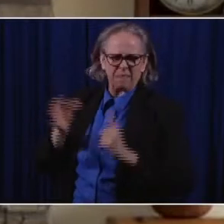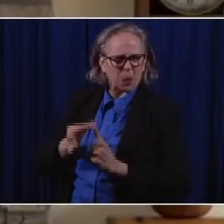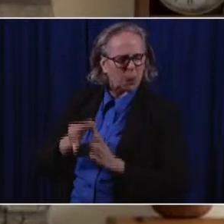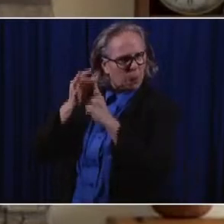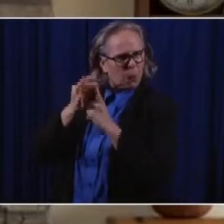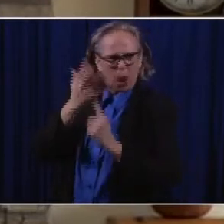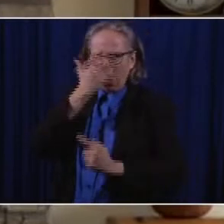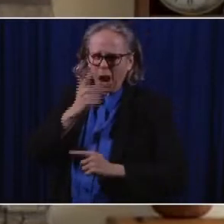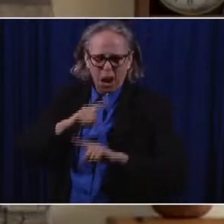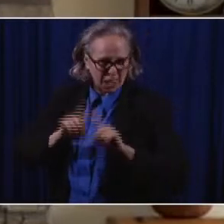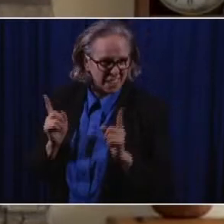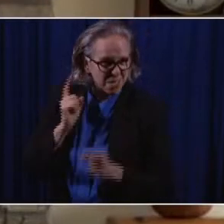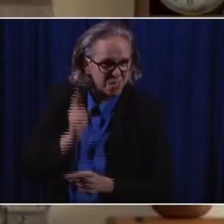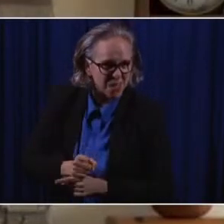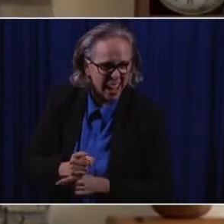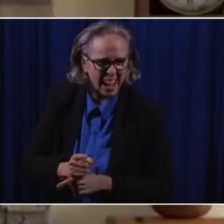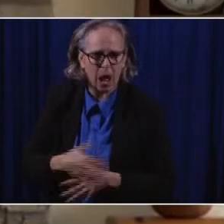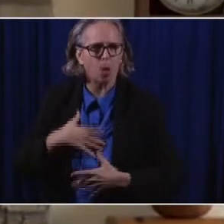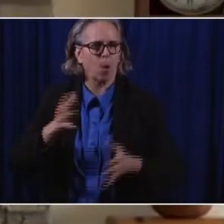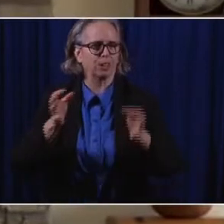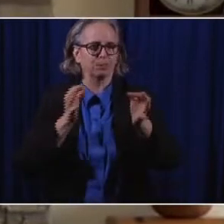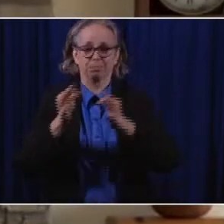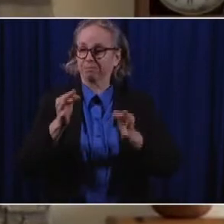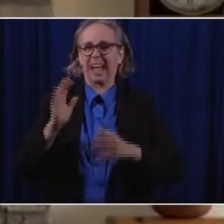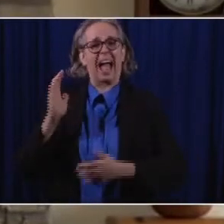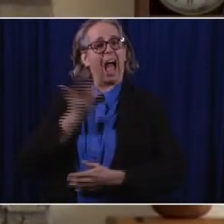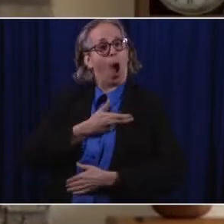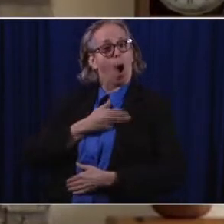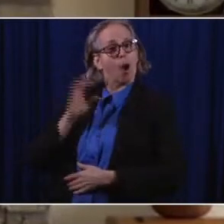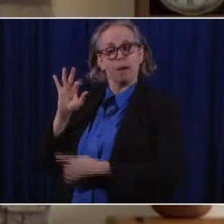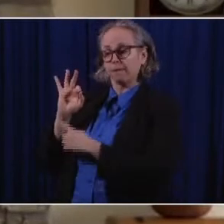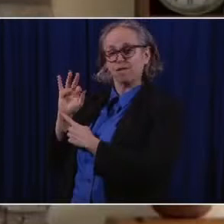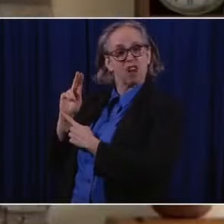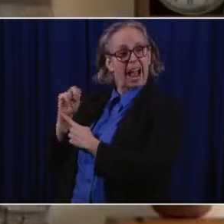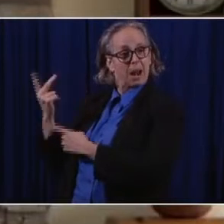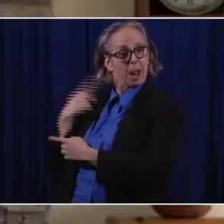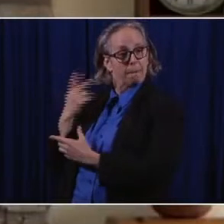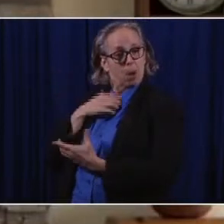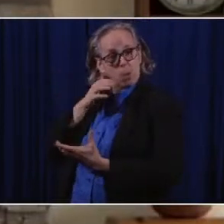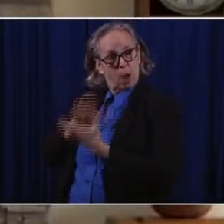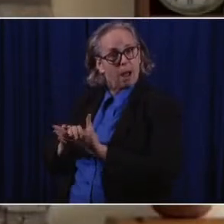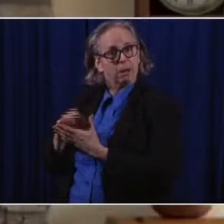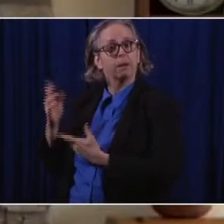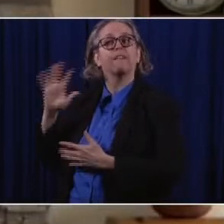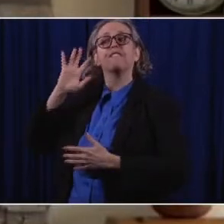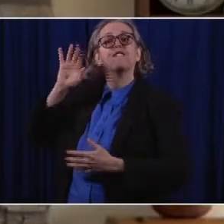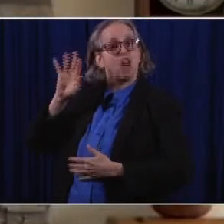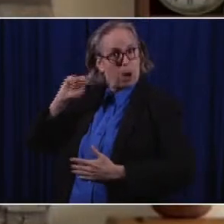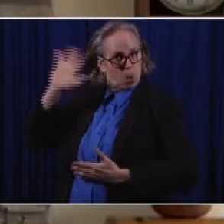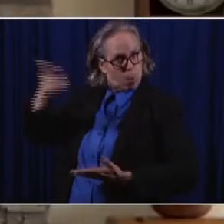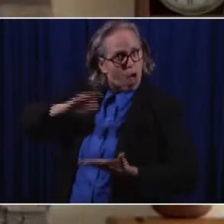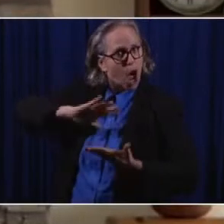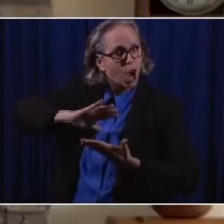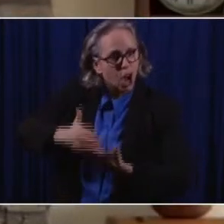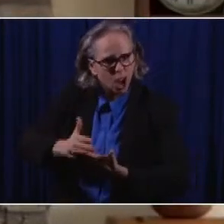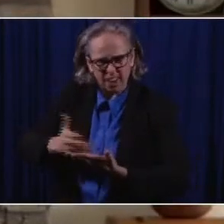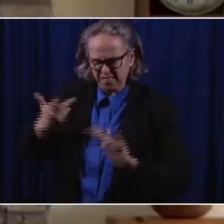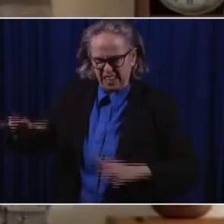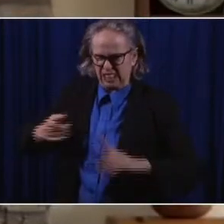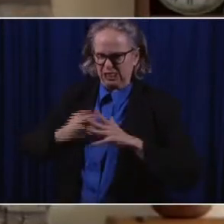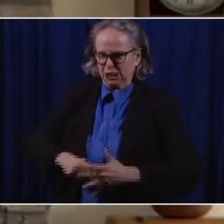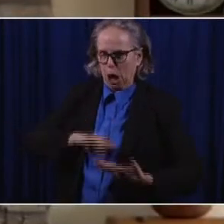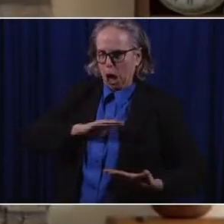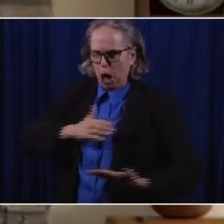It's going to be just different. Fran's going to continue to cook, and she's already made a lot of rolls and